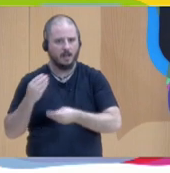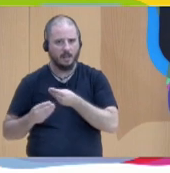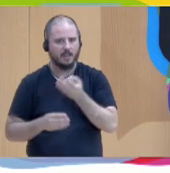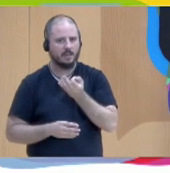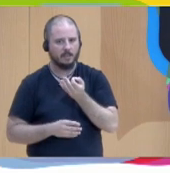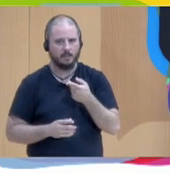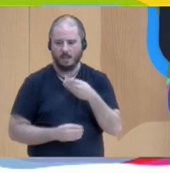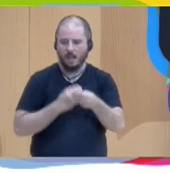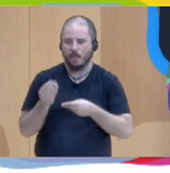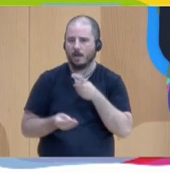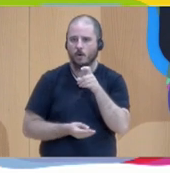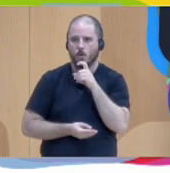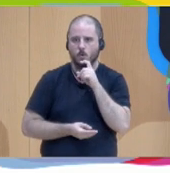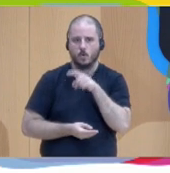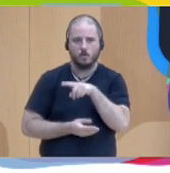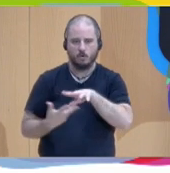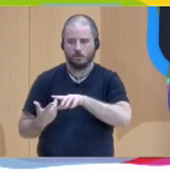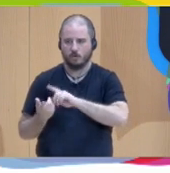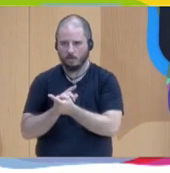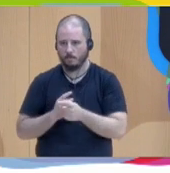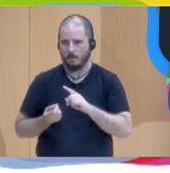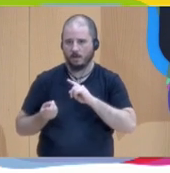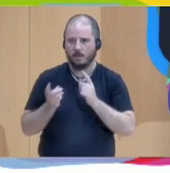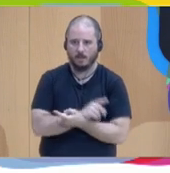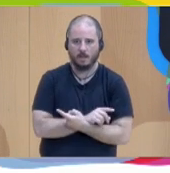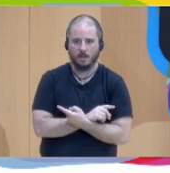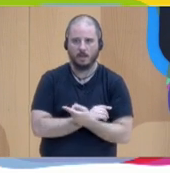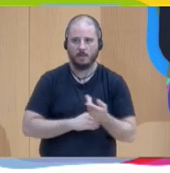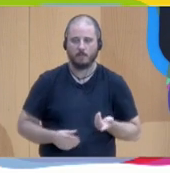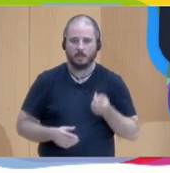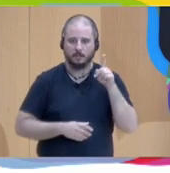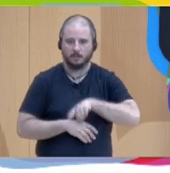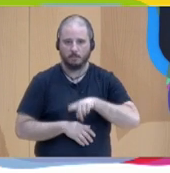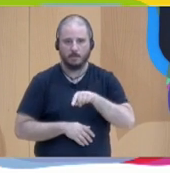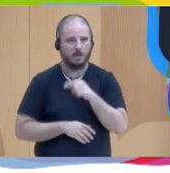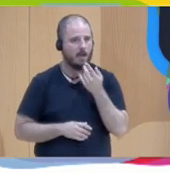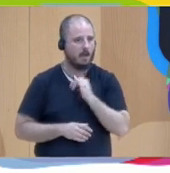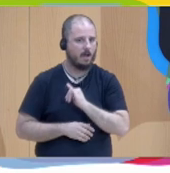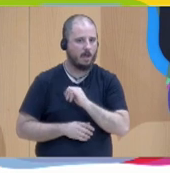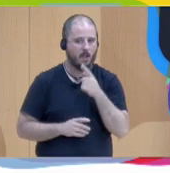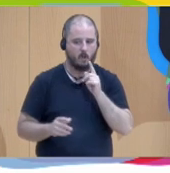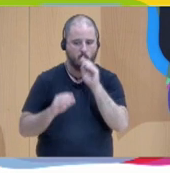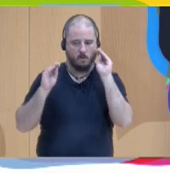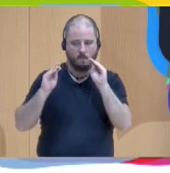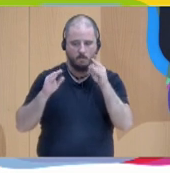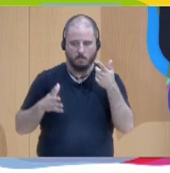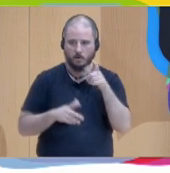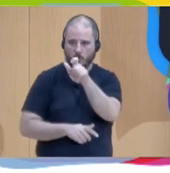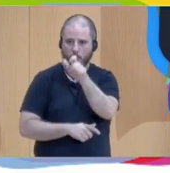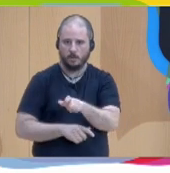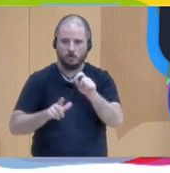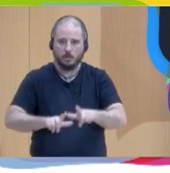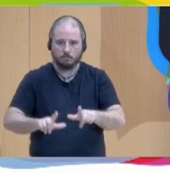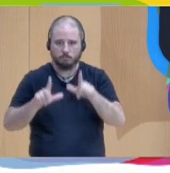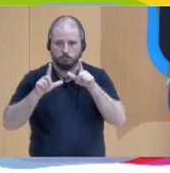this personnel-oriented, personnel-centered way to work. And biological approach is